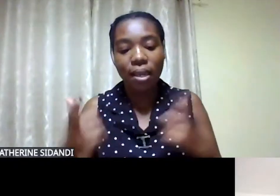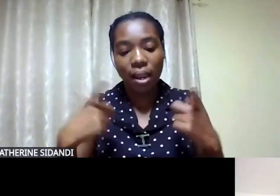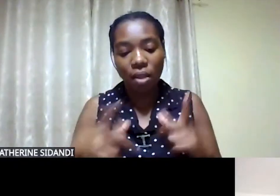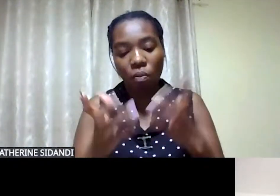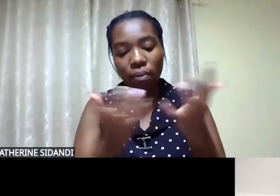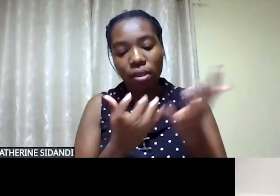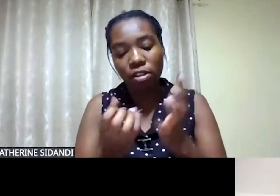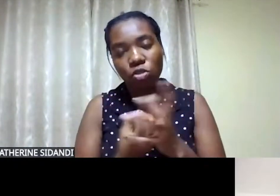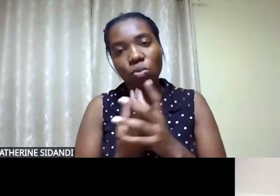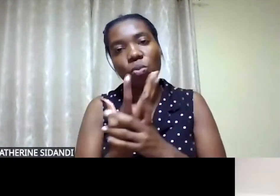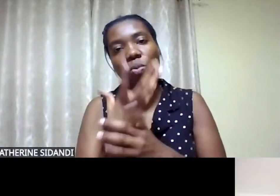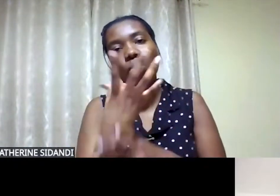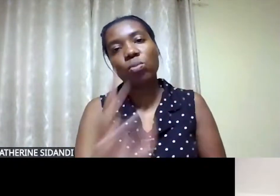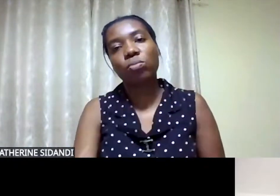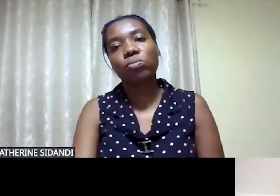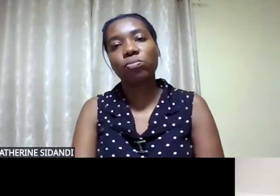grow.